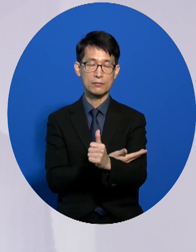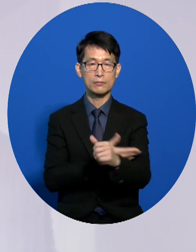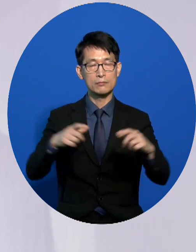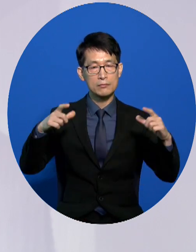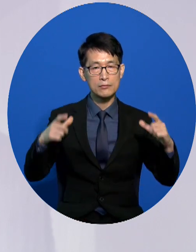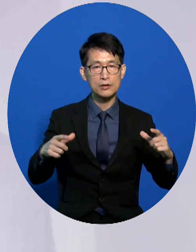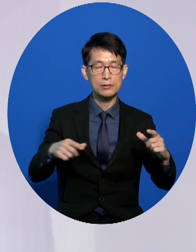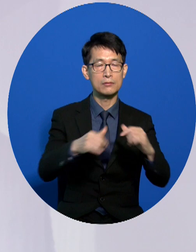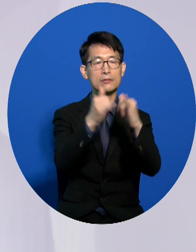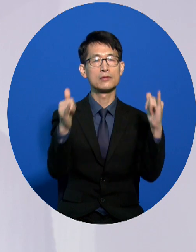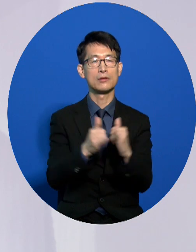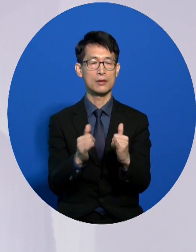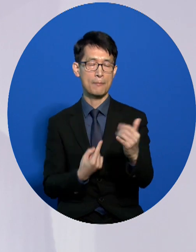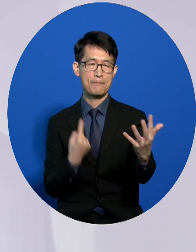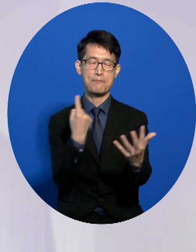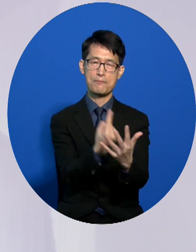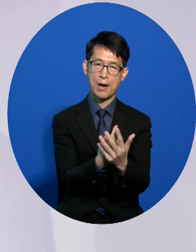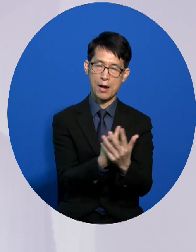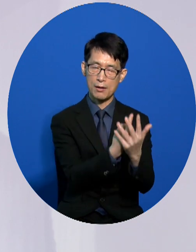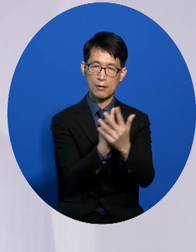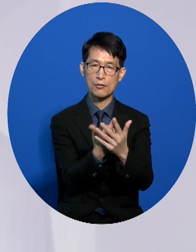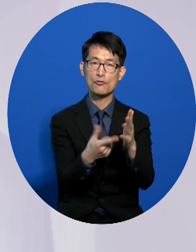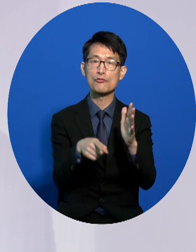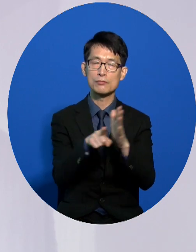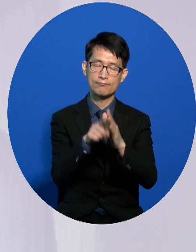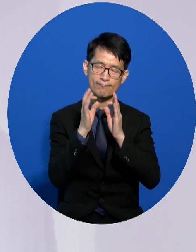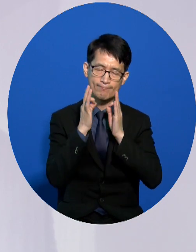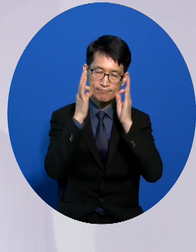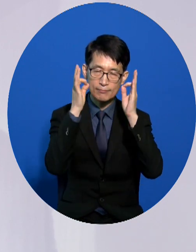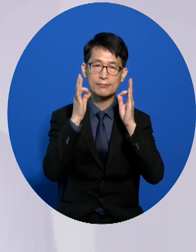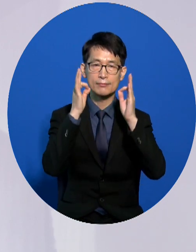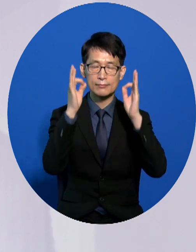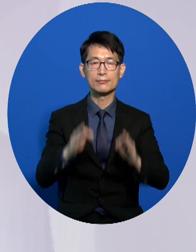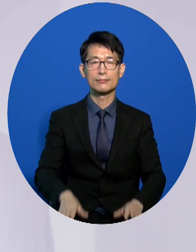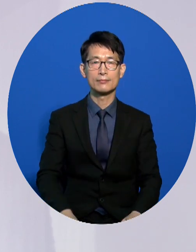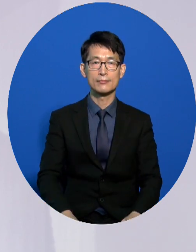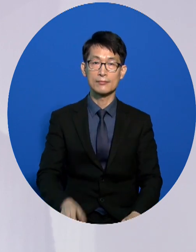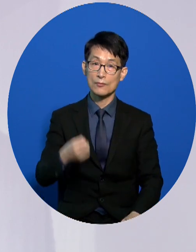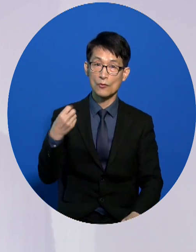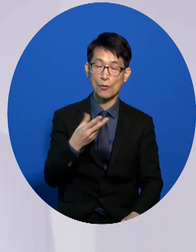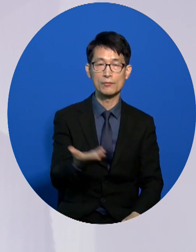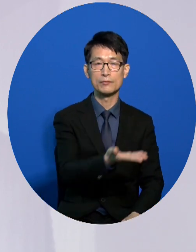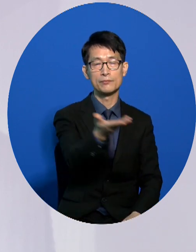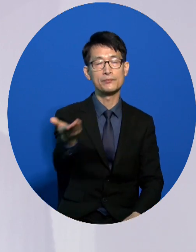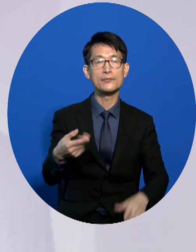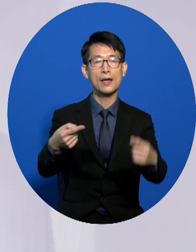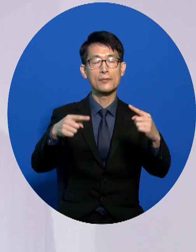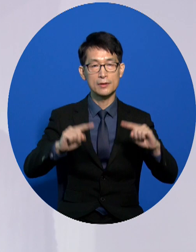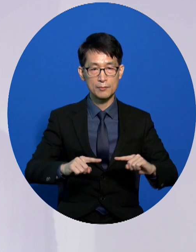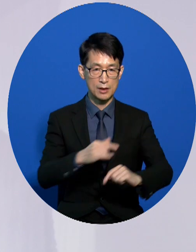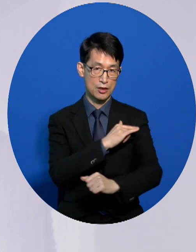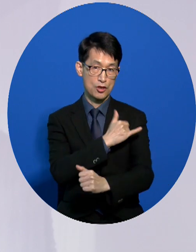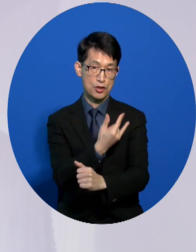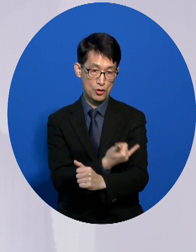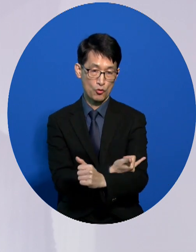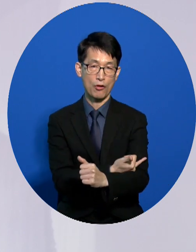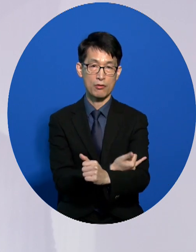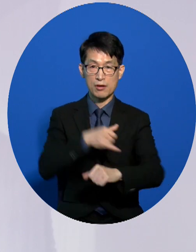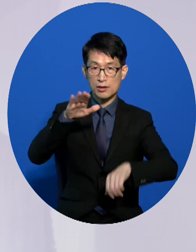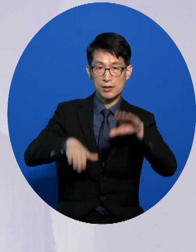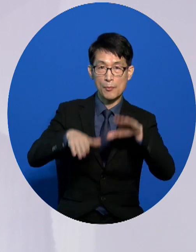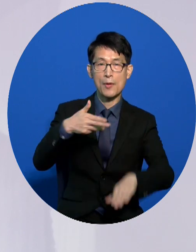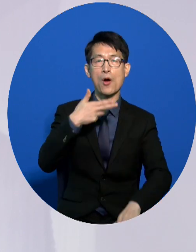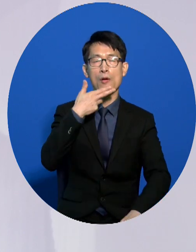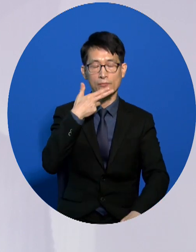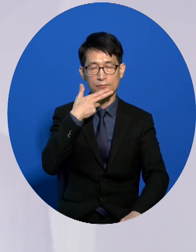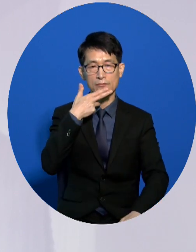one behind and color with the Paralympic movement, to engage in discussions to create an inclusive society where the rights